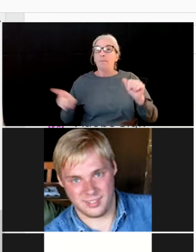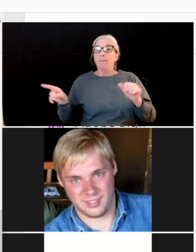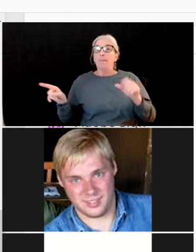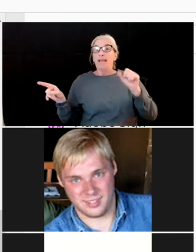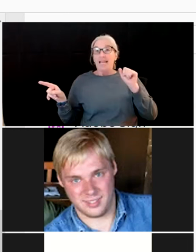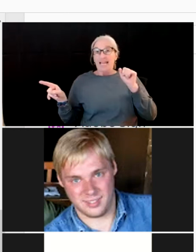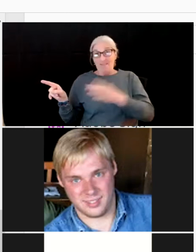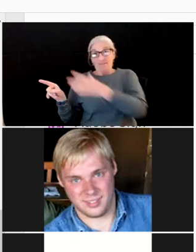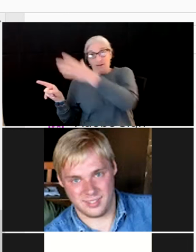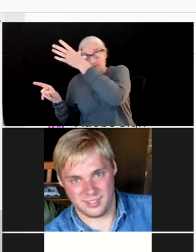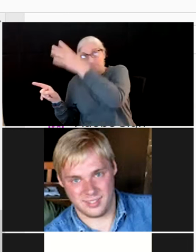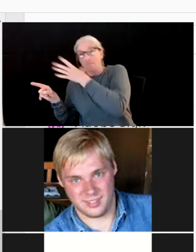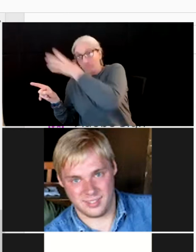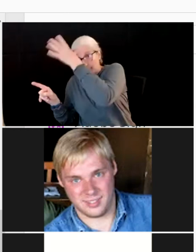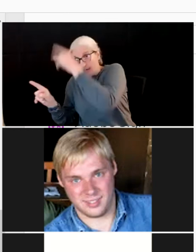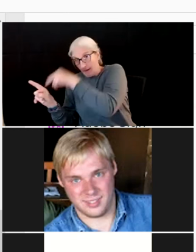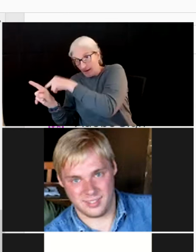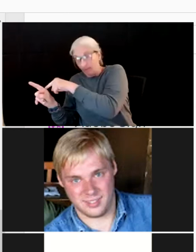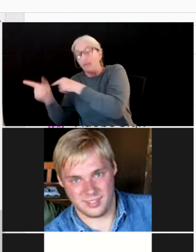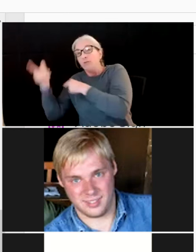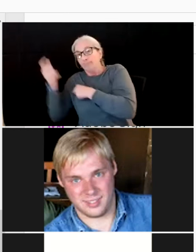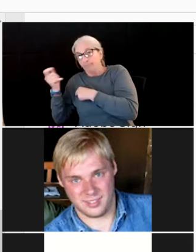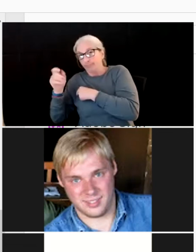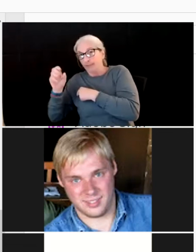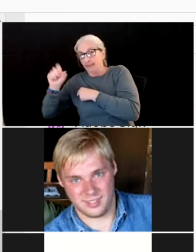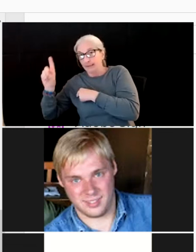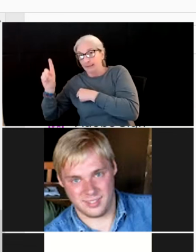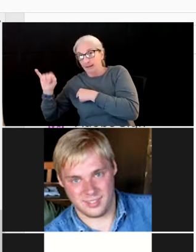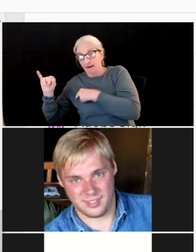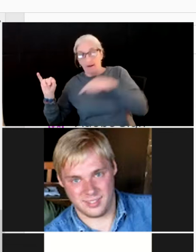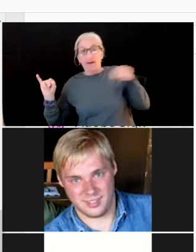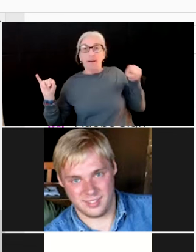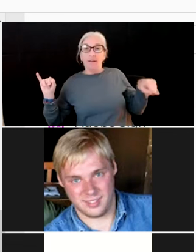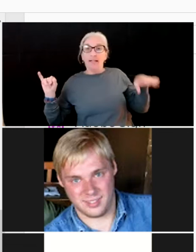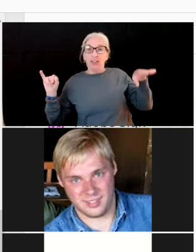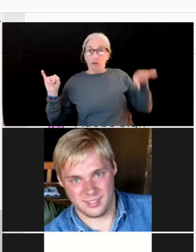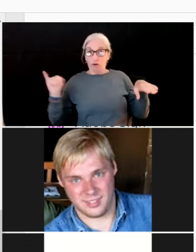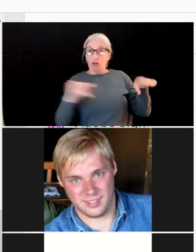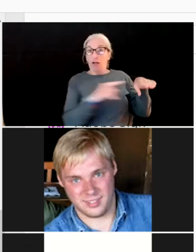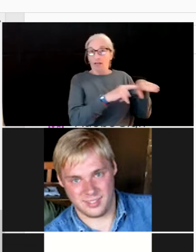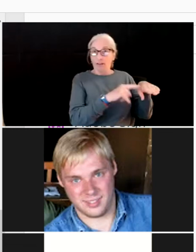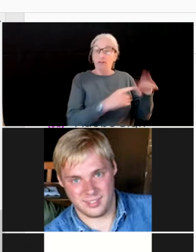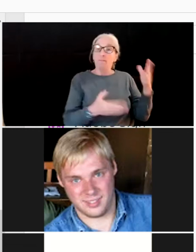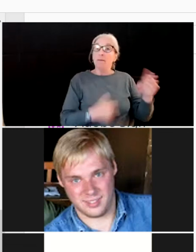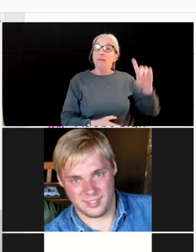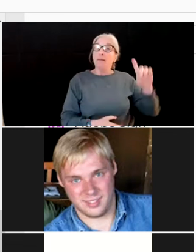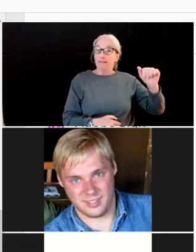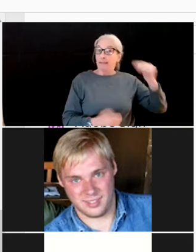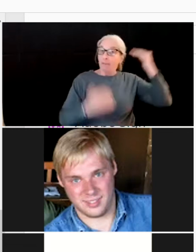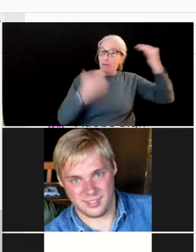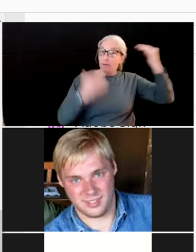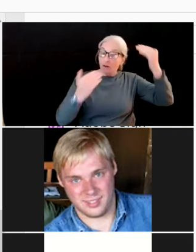of a parent, like a disabled adult child or CDB, then